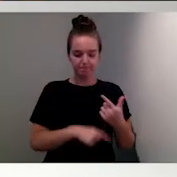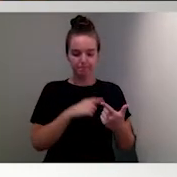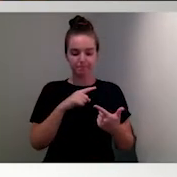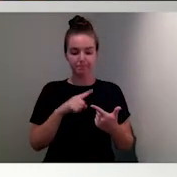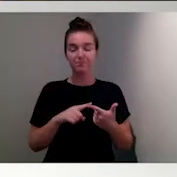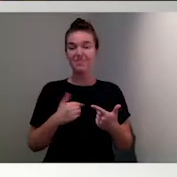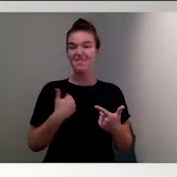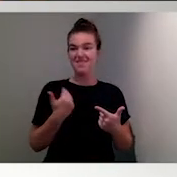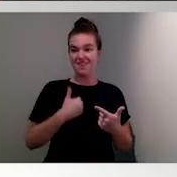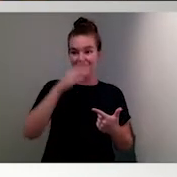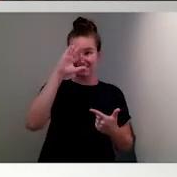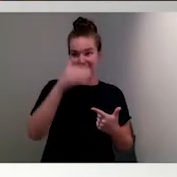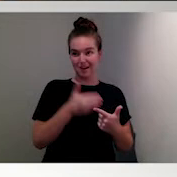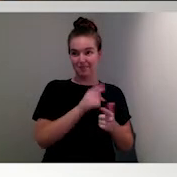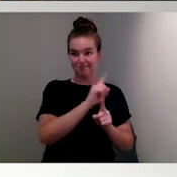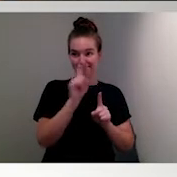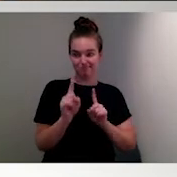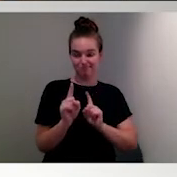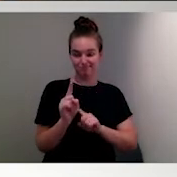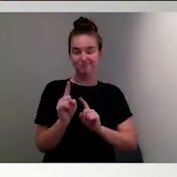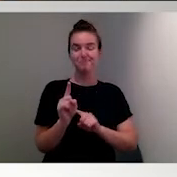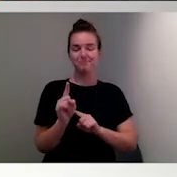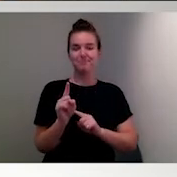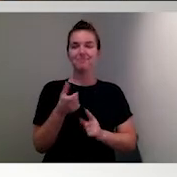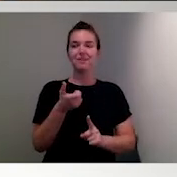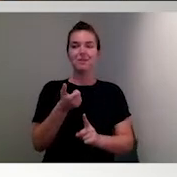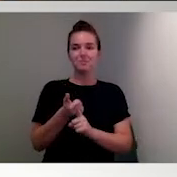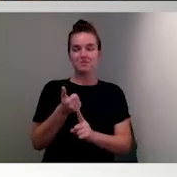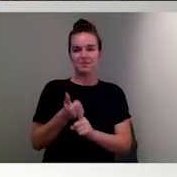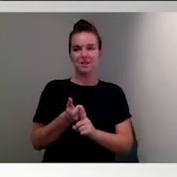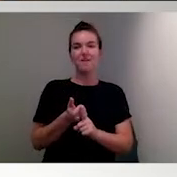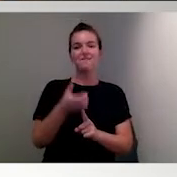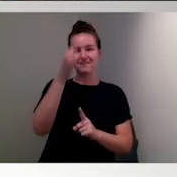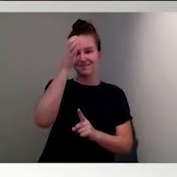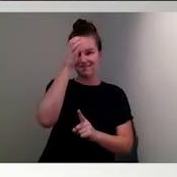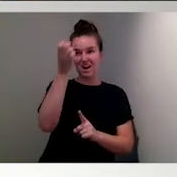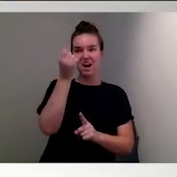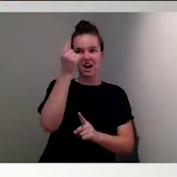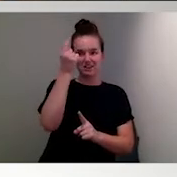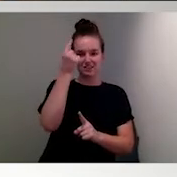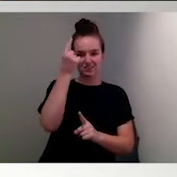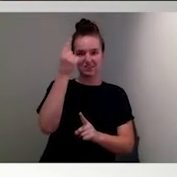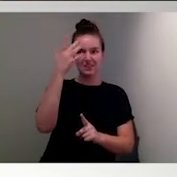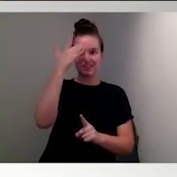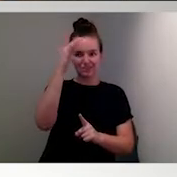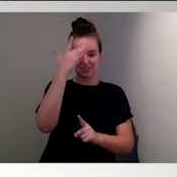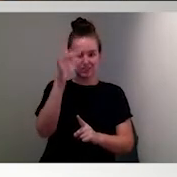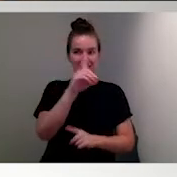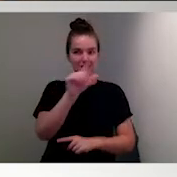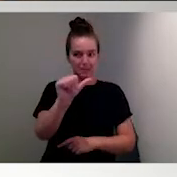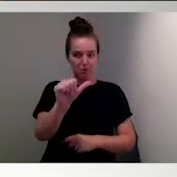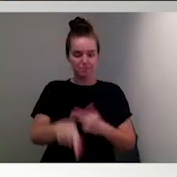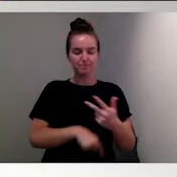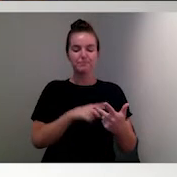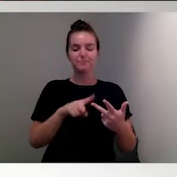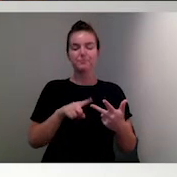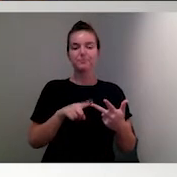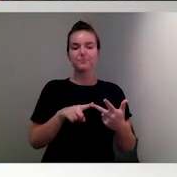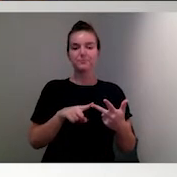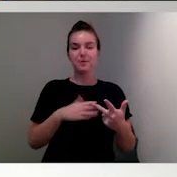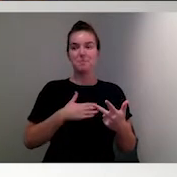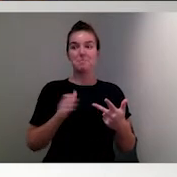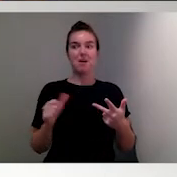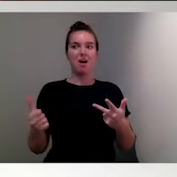our youngest son next to her. He is both cognitively and intellectually disabled. And then